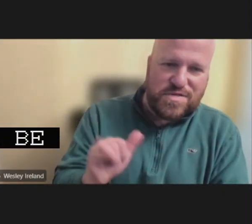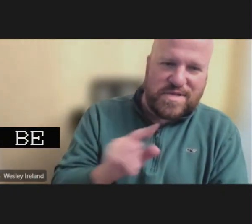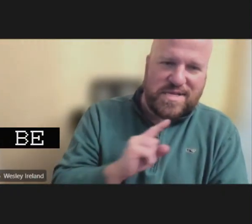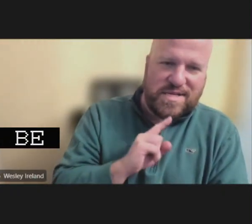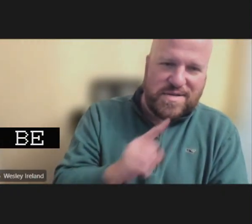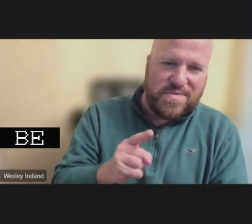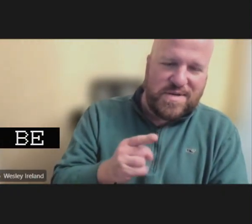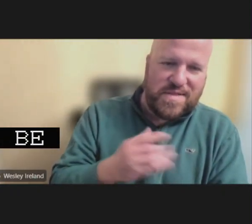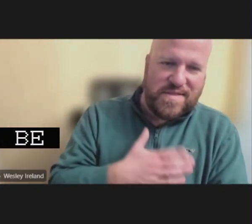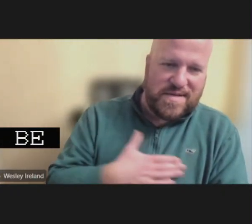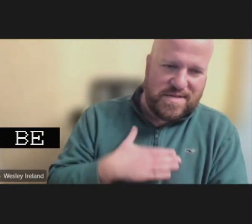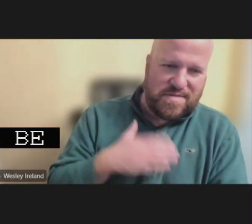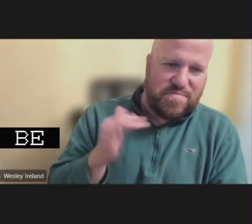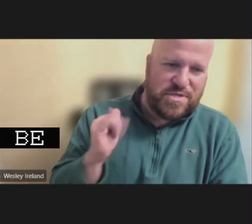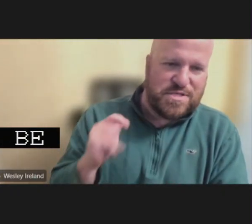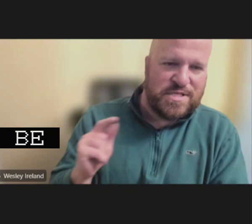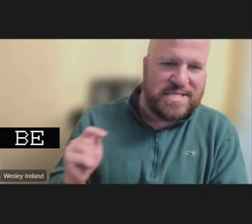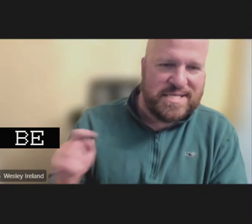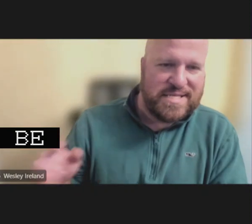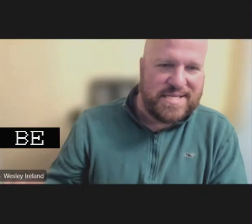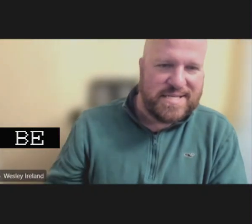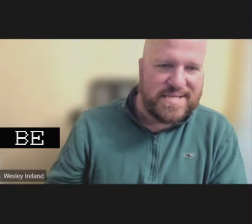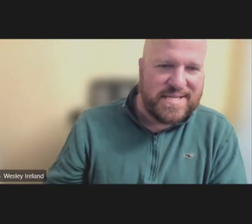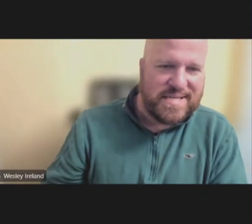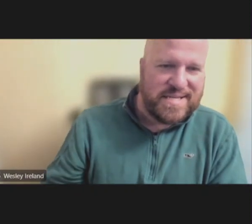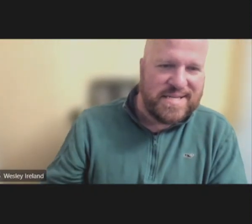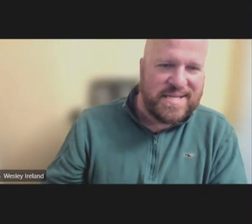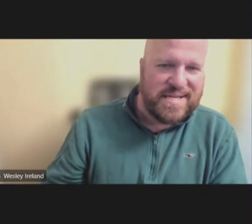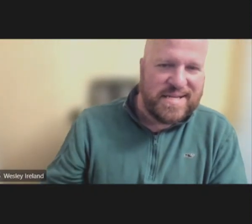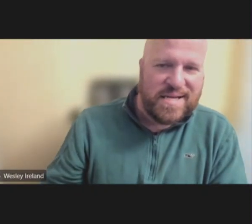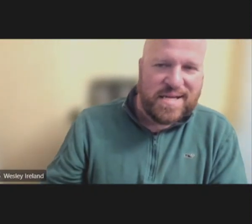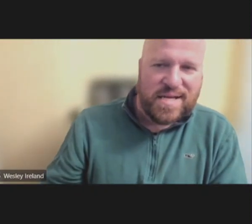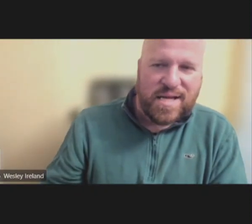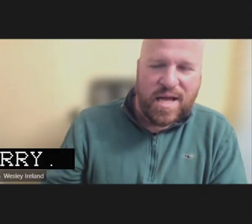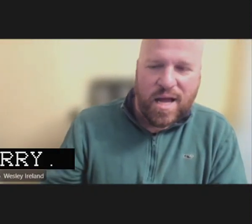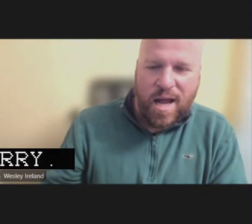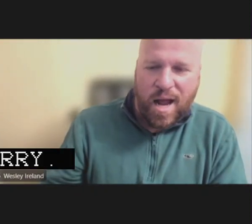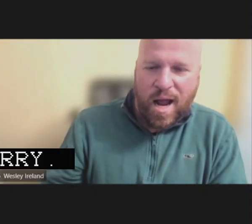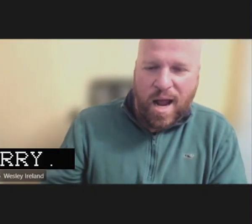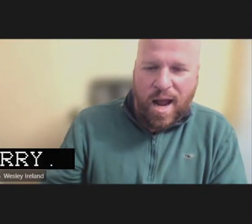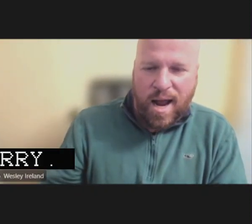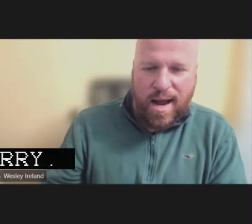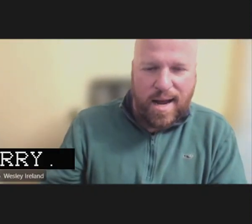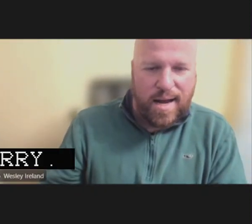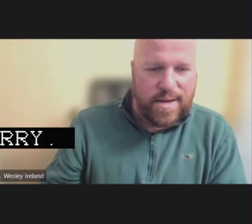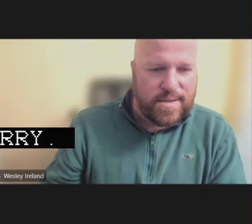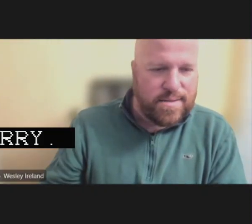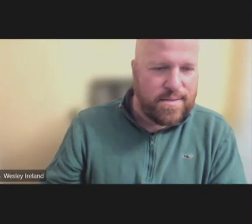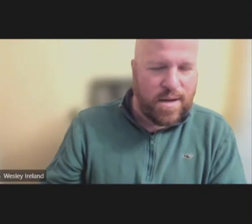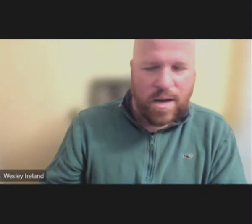Thank you very much, Jerry. I really appreciate that.